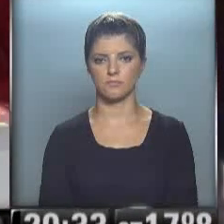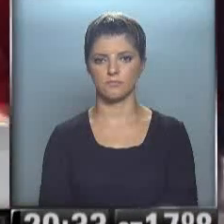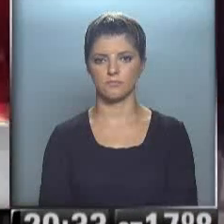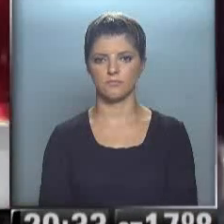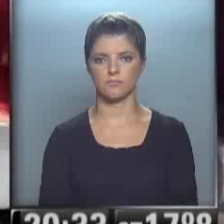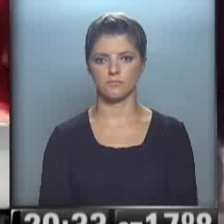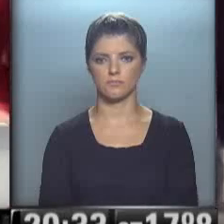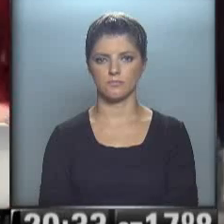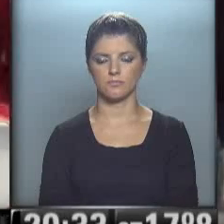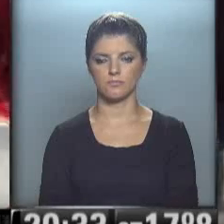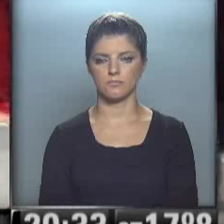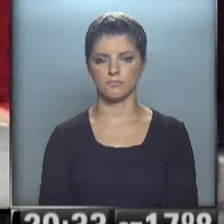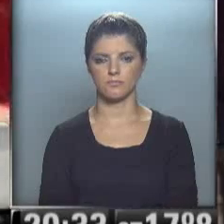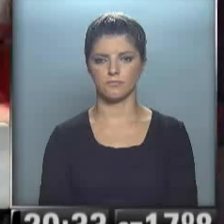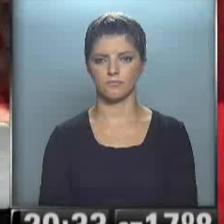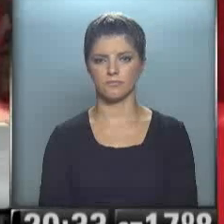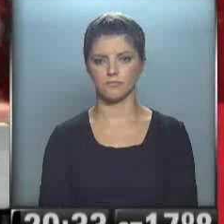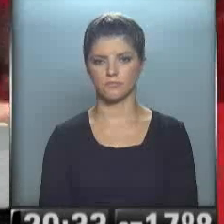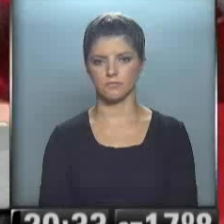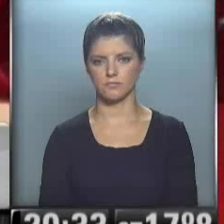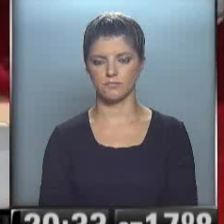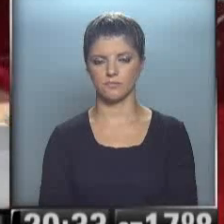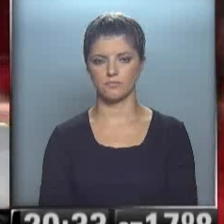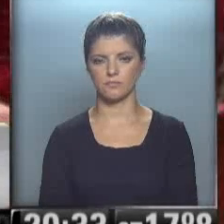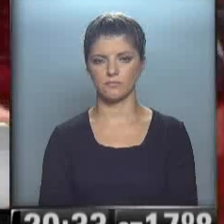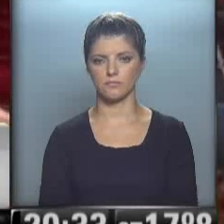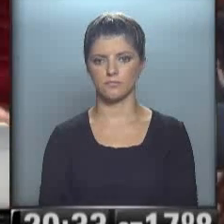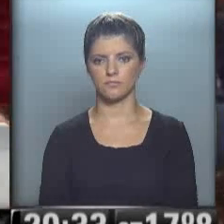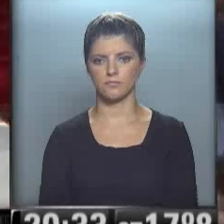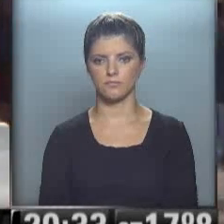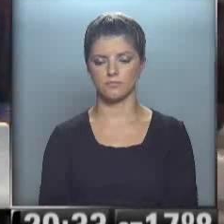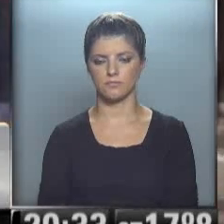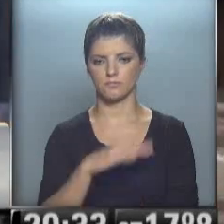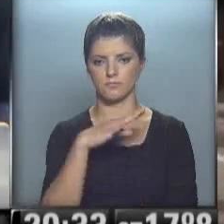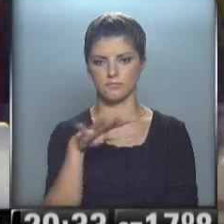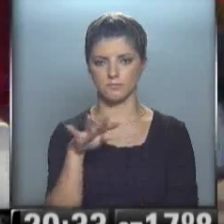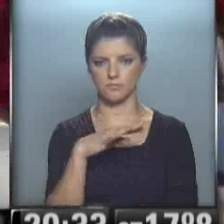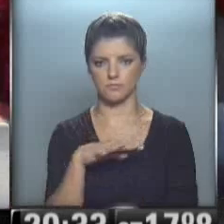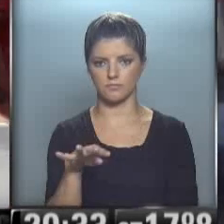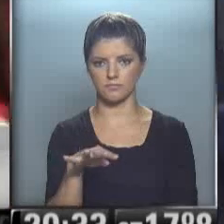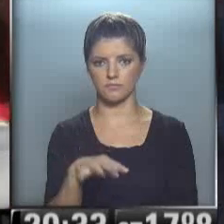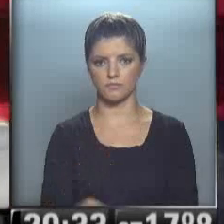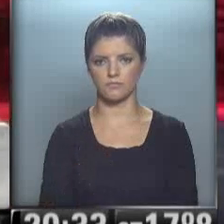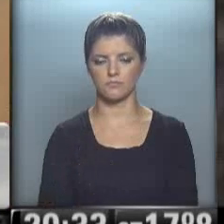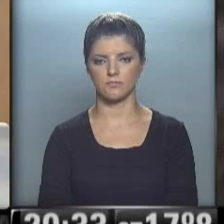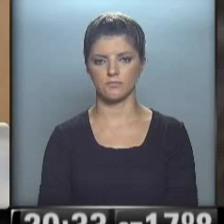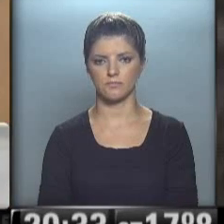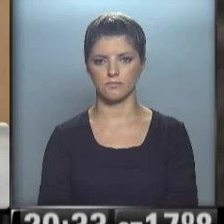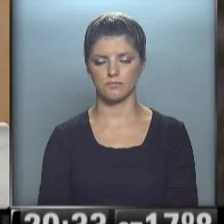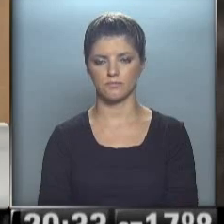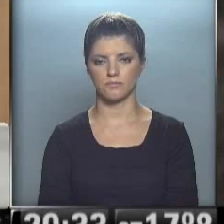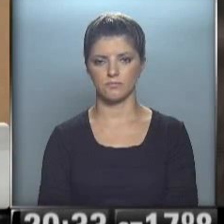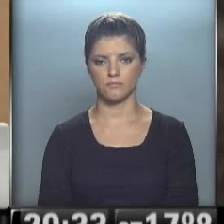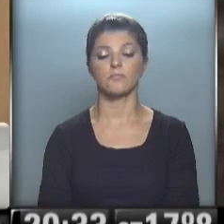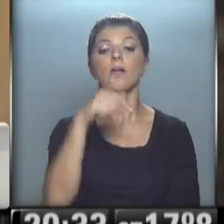counted in this country, you know, for the sake of these children and the other children yet to come. You know, that's why we are here now.